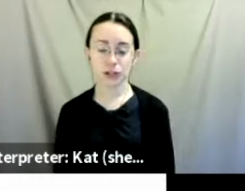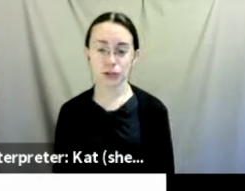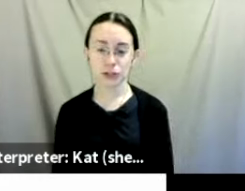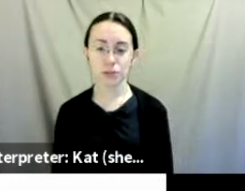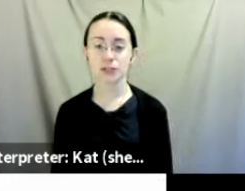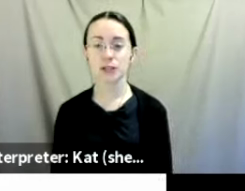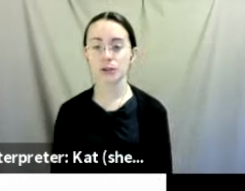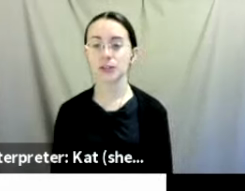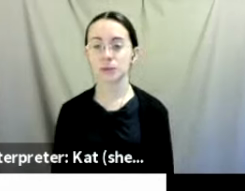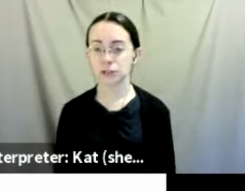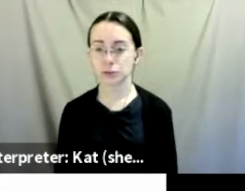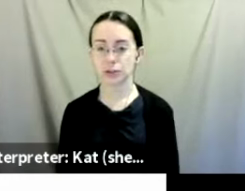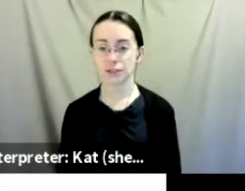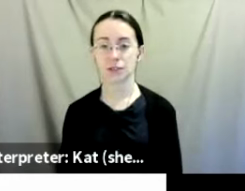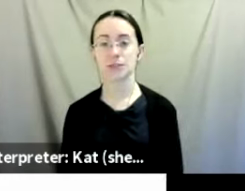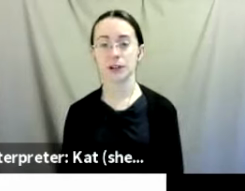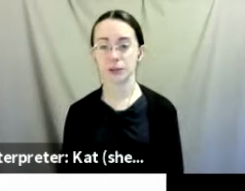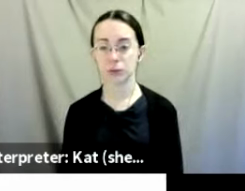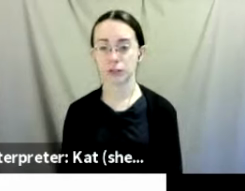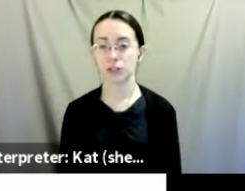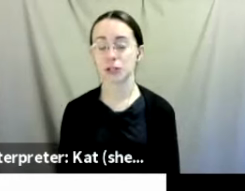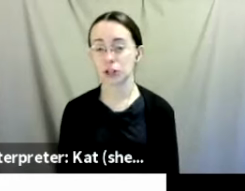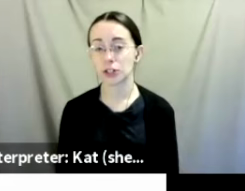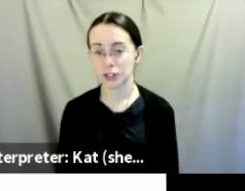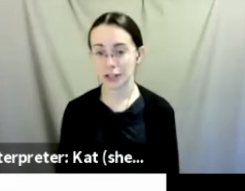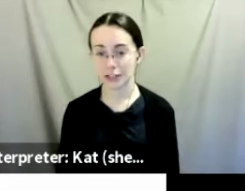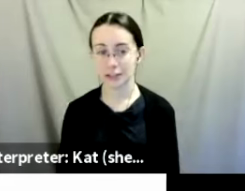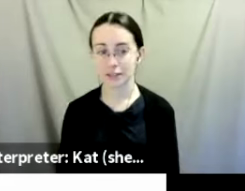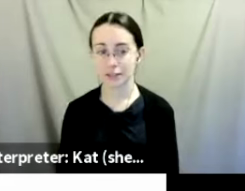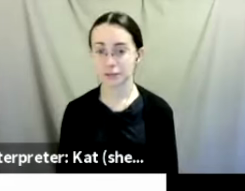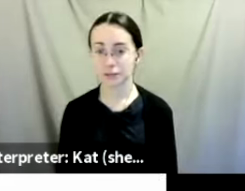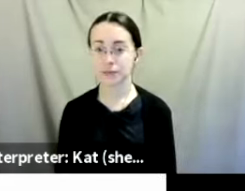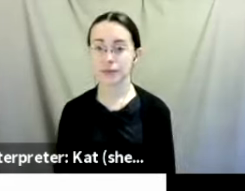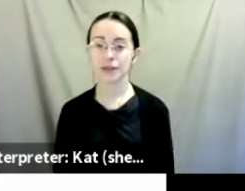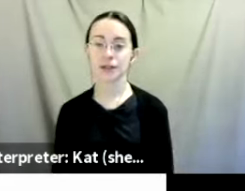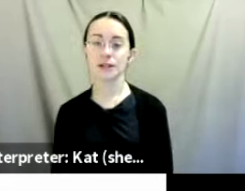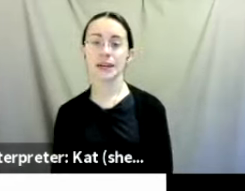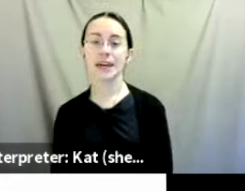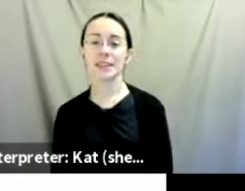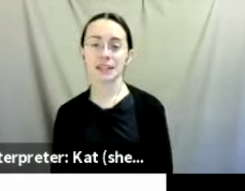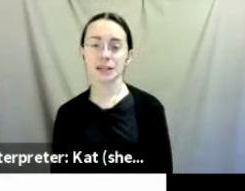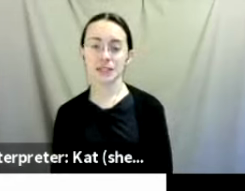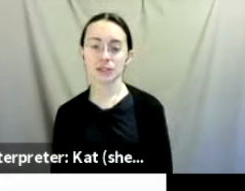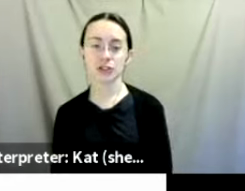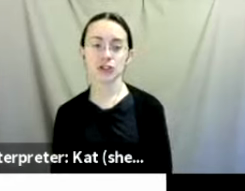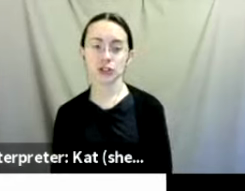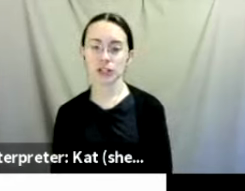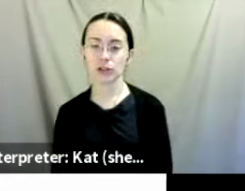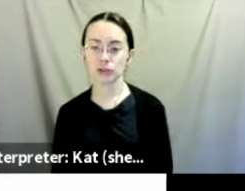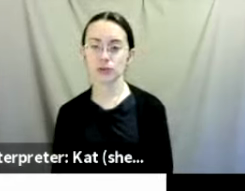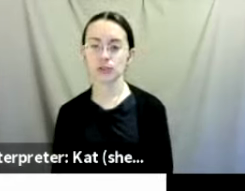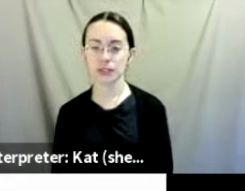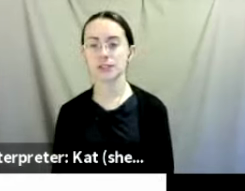peers are included, because we know that the peer support system is very important to encourage that access, and that any messages